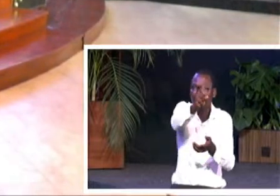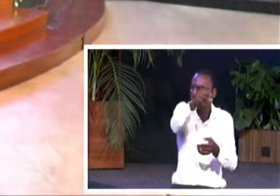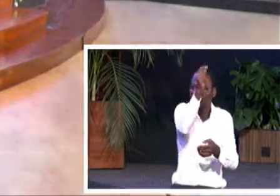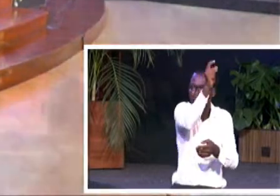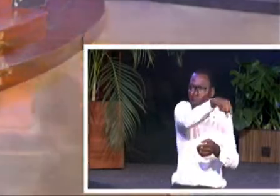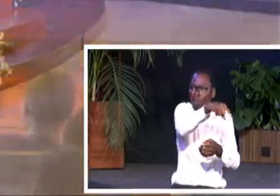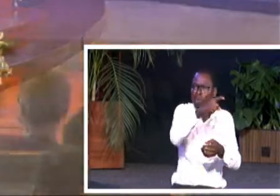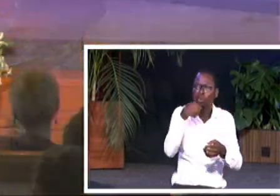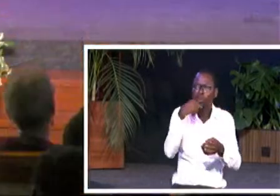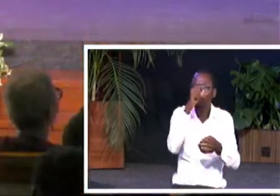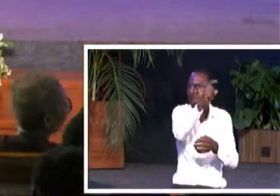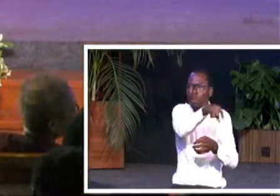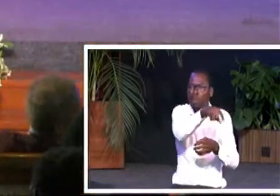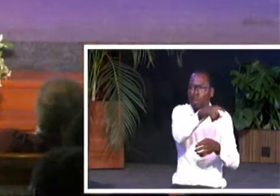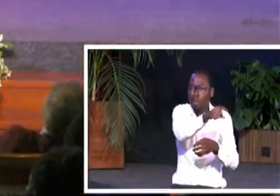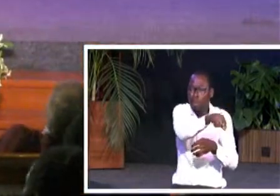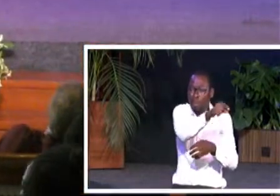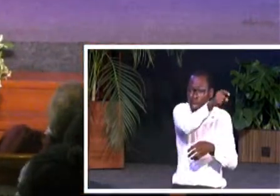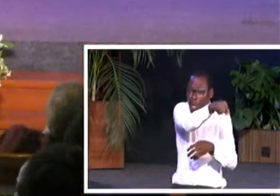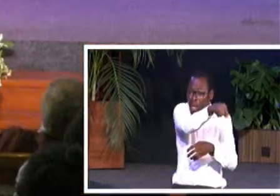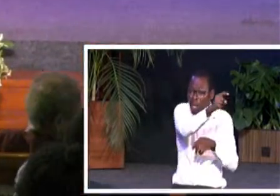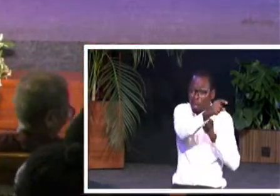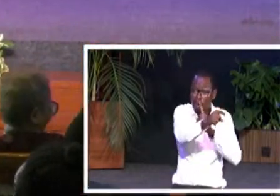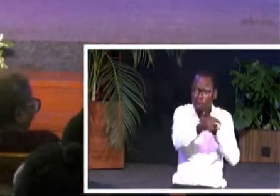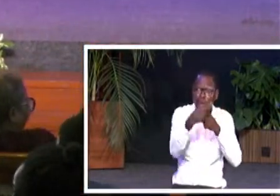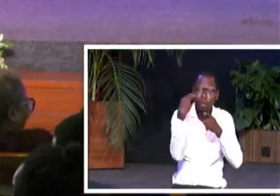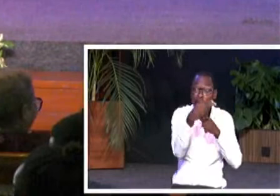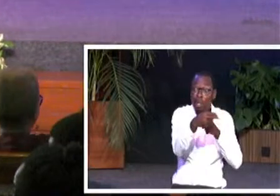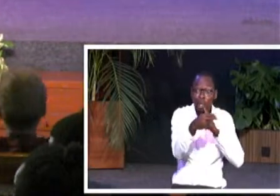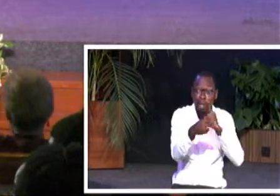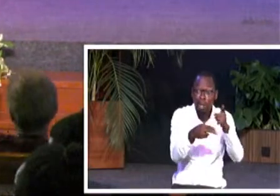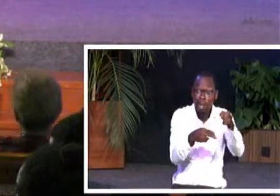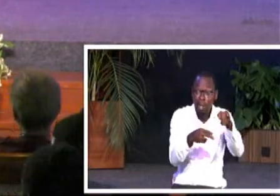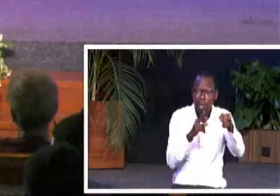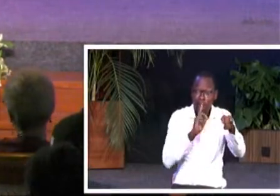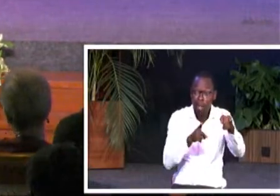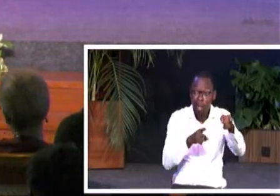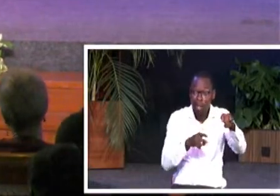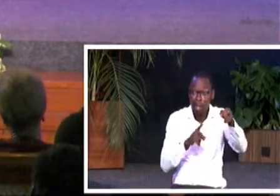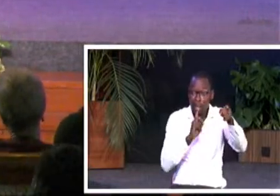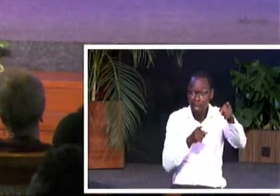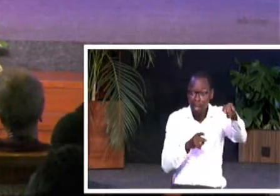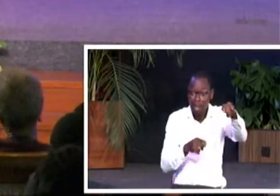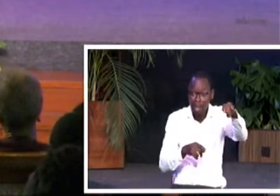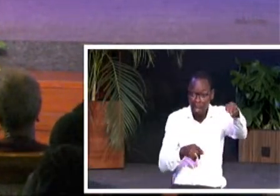watch. All right, it's in here. Is it here?